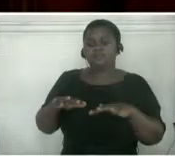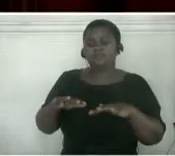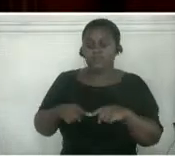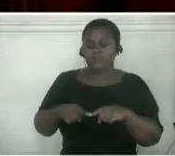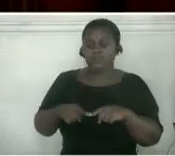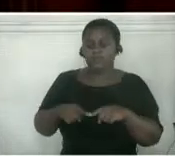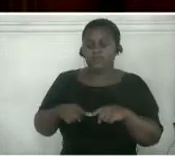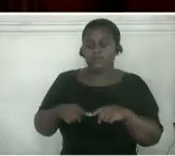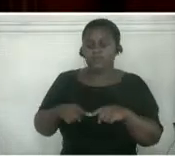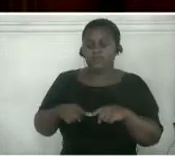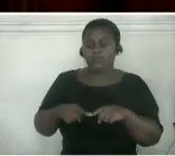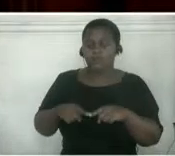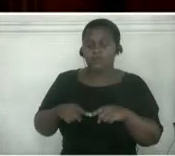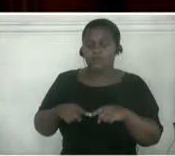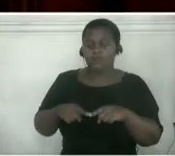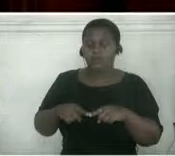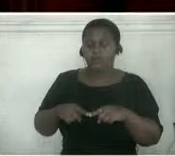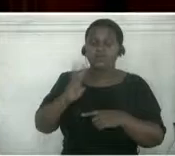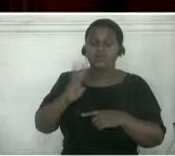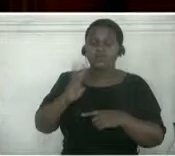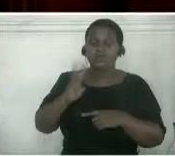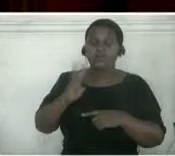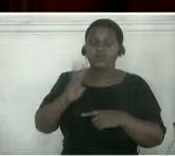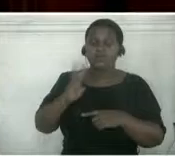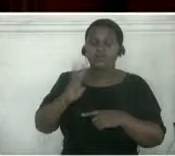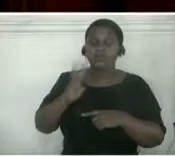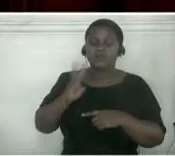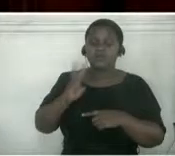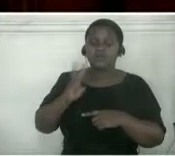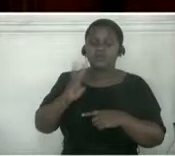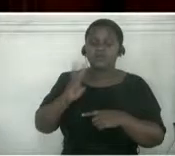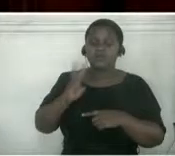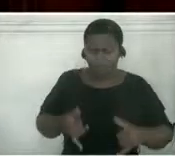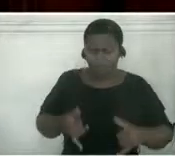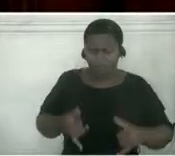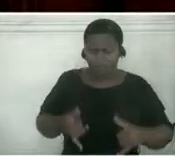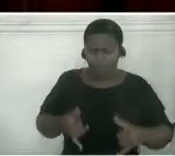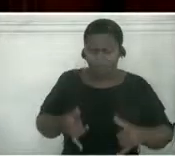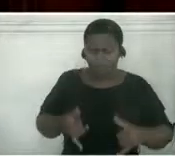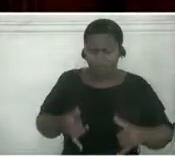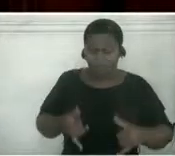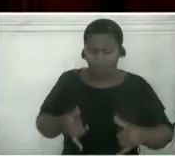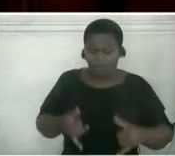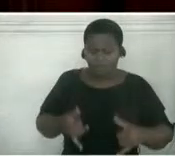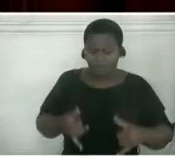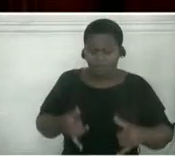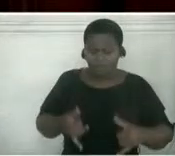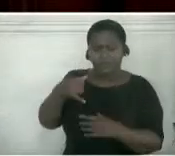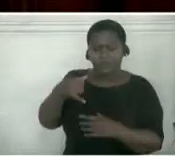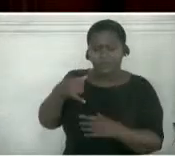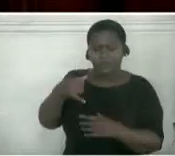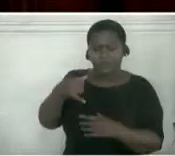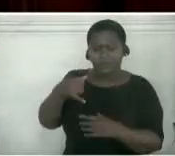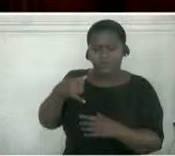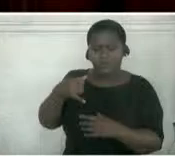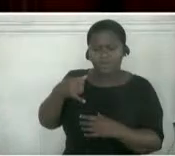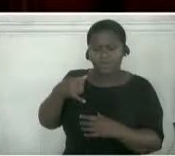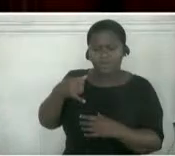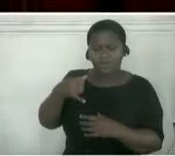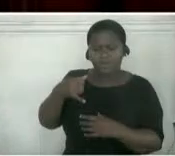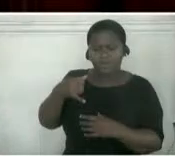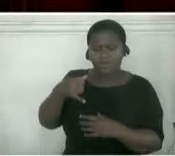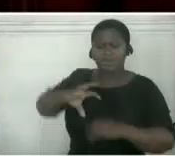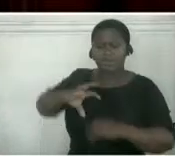water provision by way of boreholes and static tank in targeted areas within the